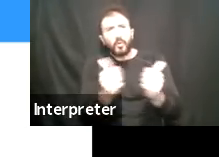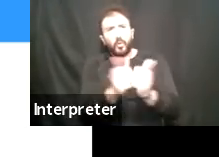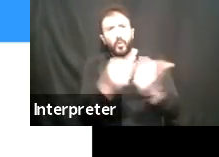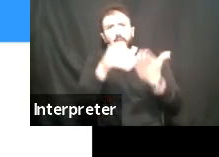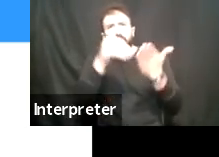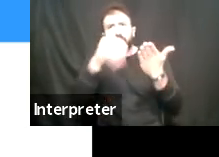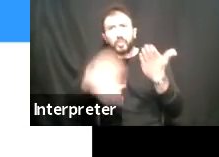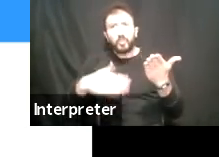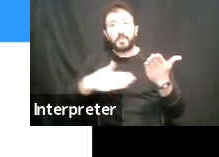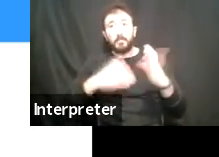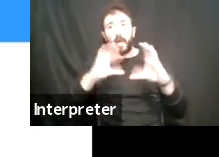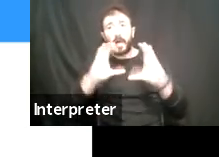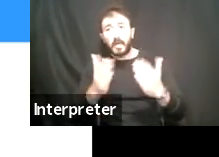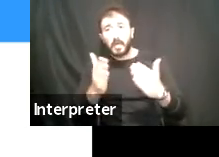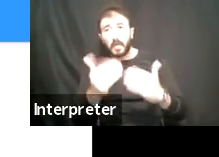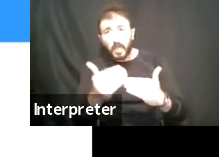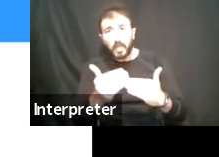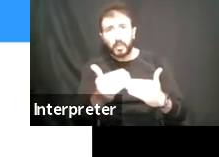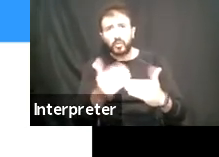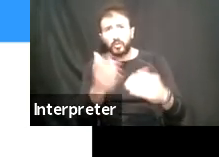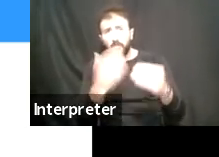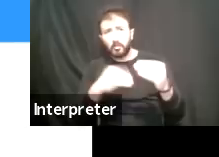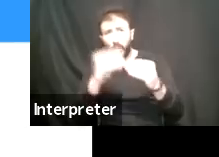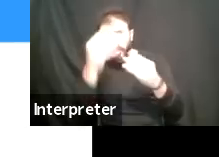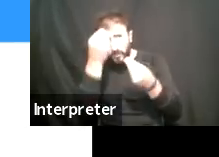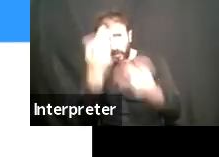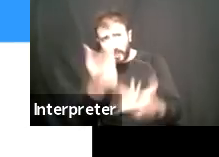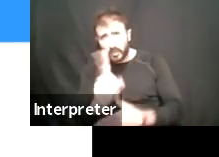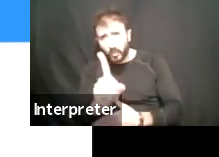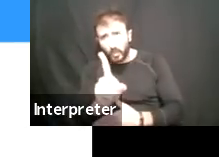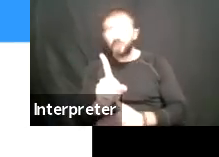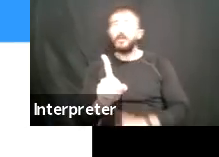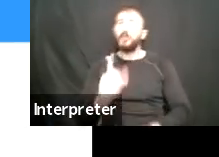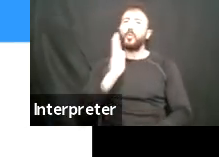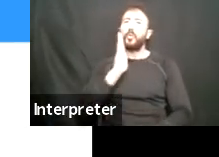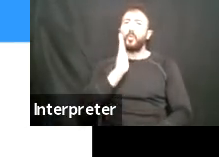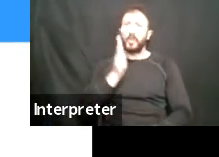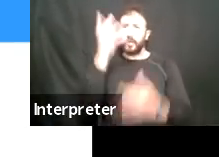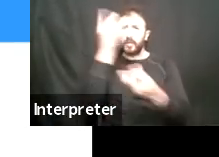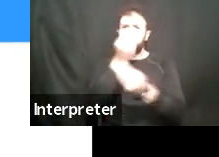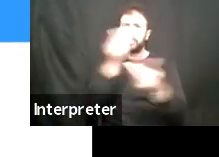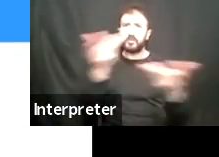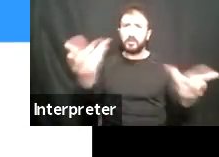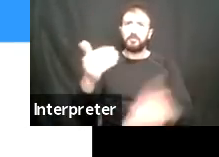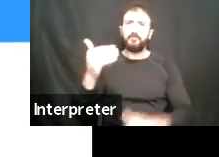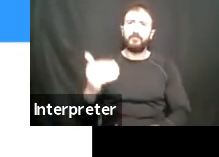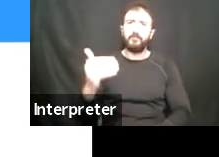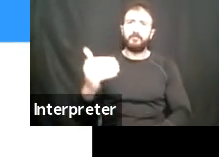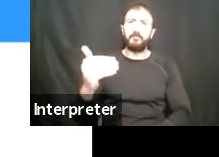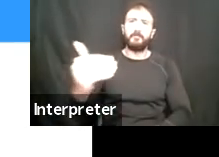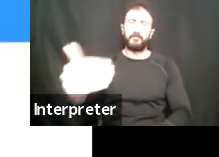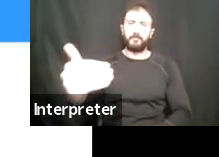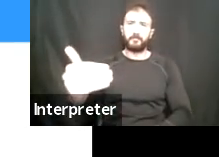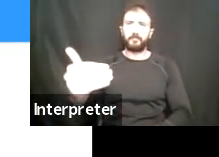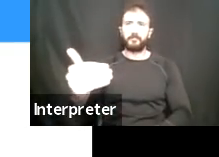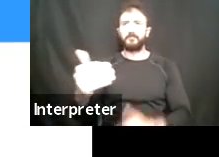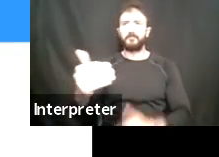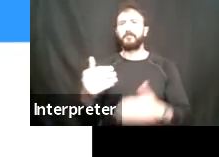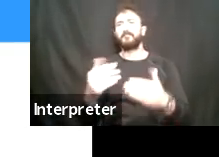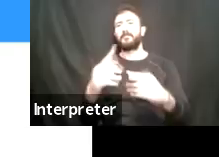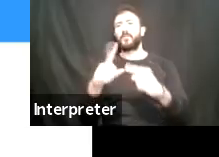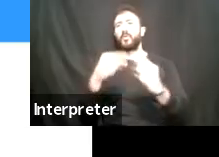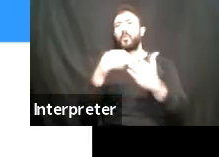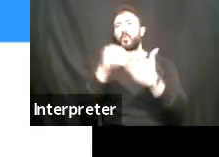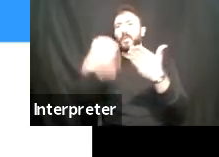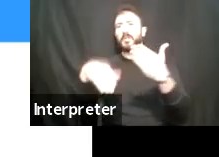And yes, we do plan on updating and providing more information as needed as we get students back into the building.